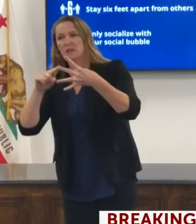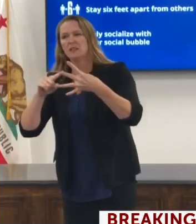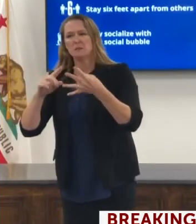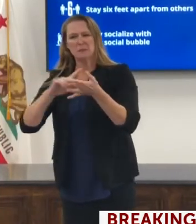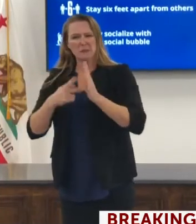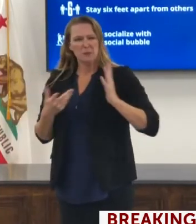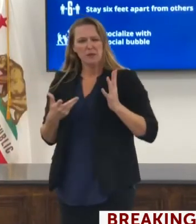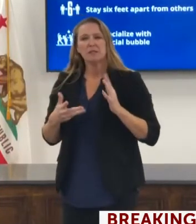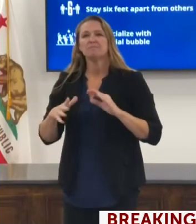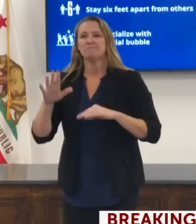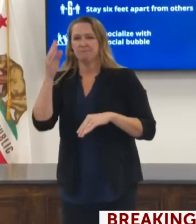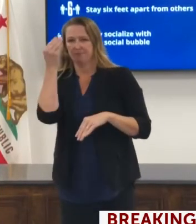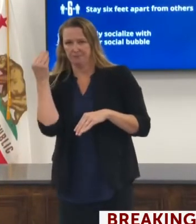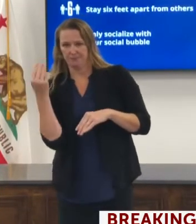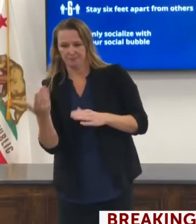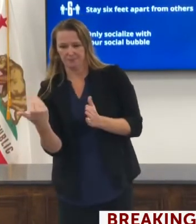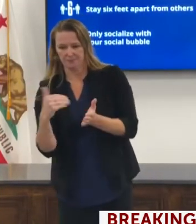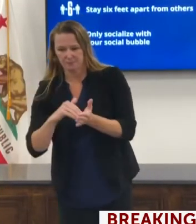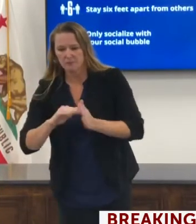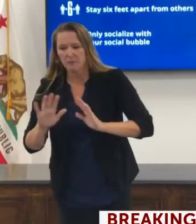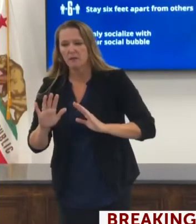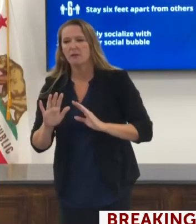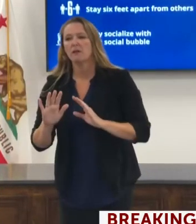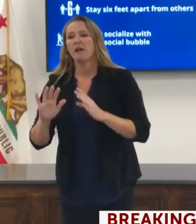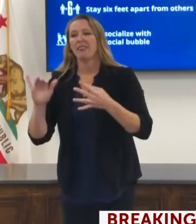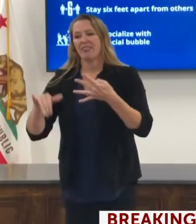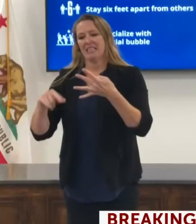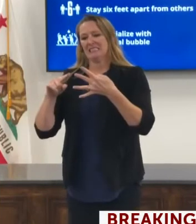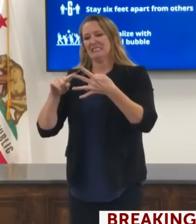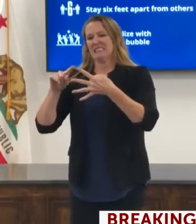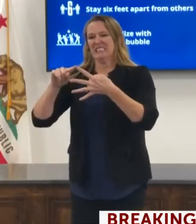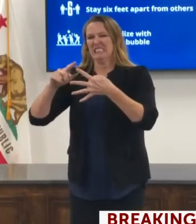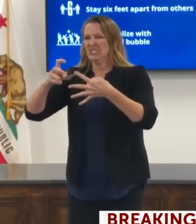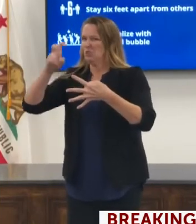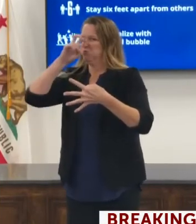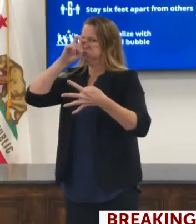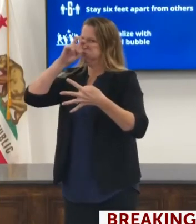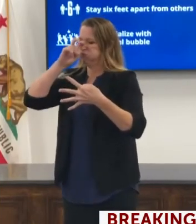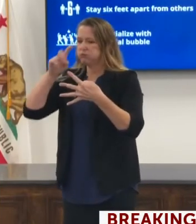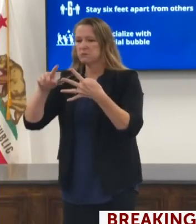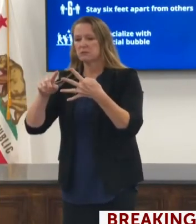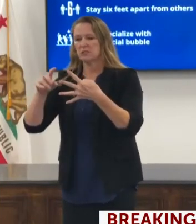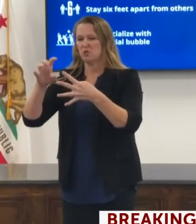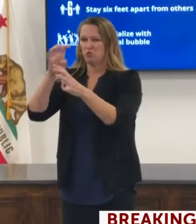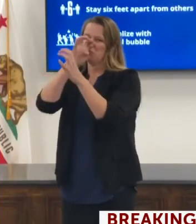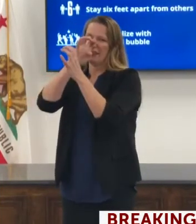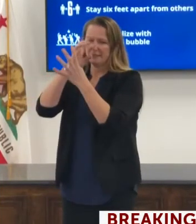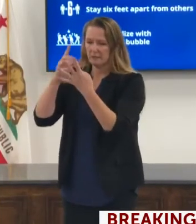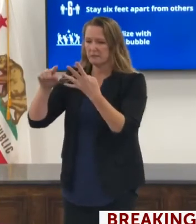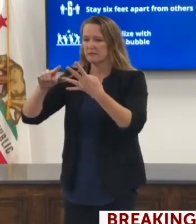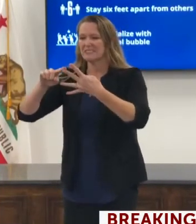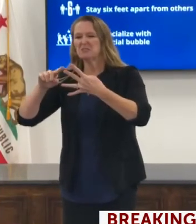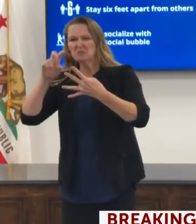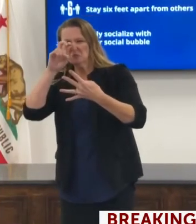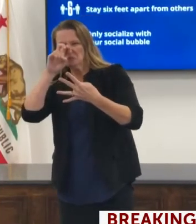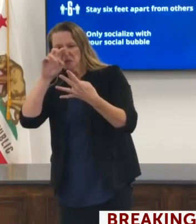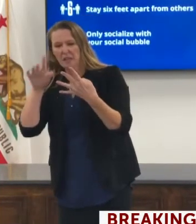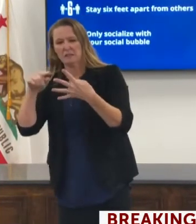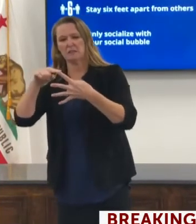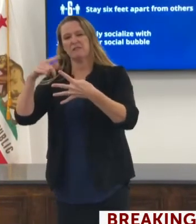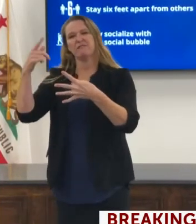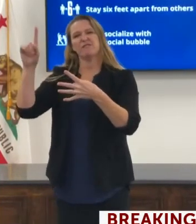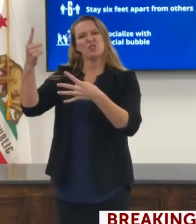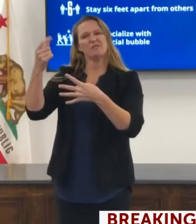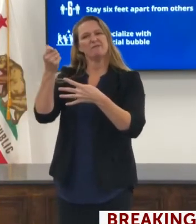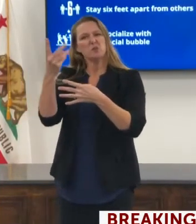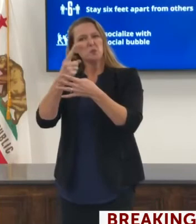is it is the second least restrictive tier. So we were in purple for a few weeks, meaning most